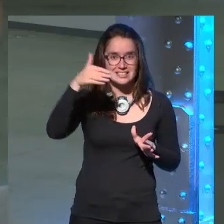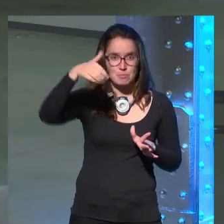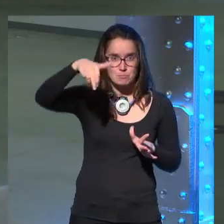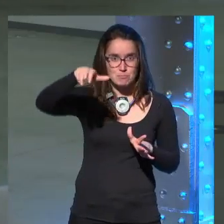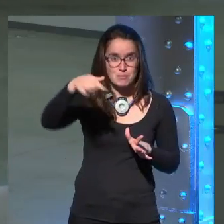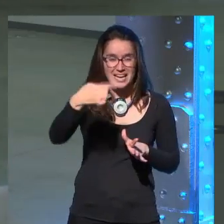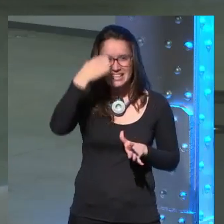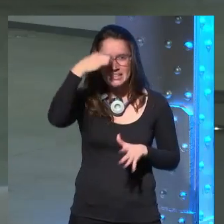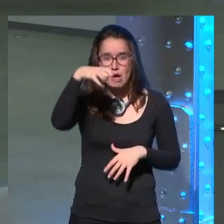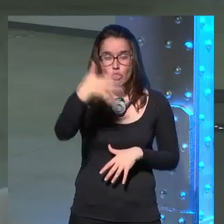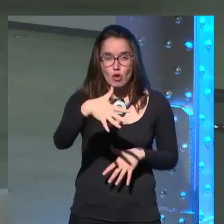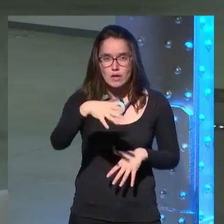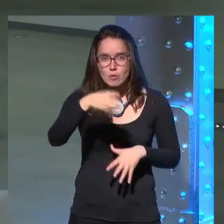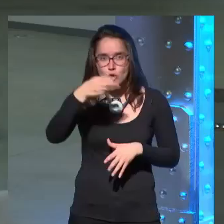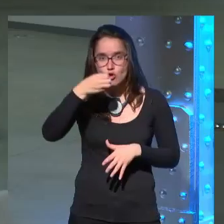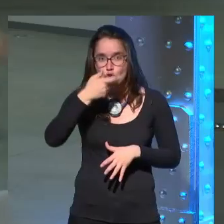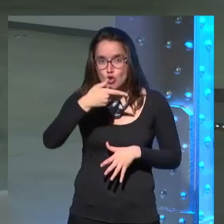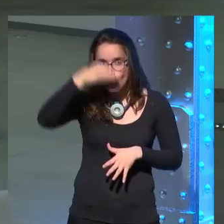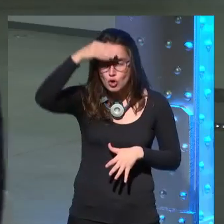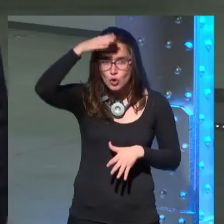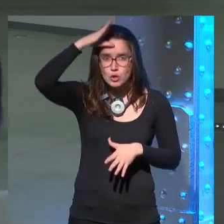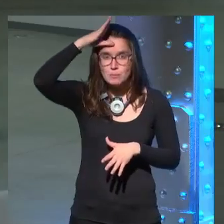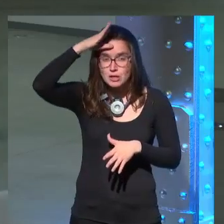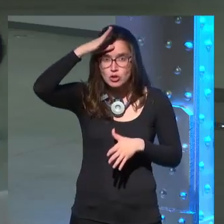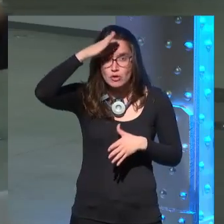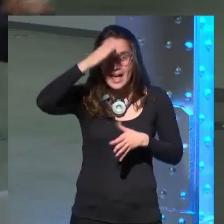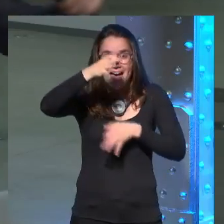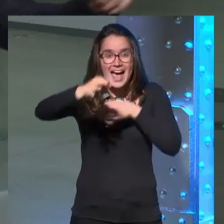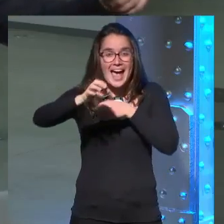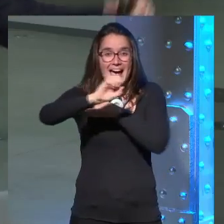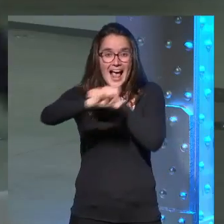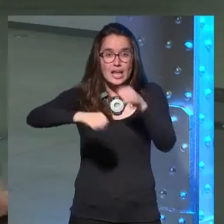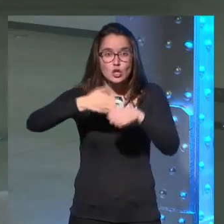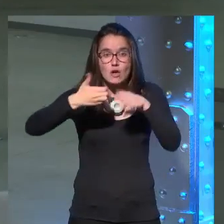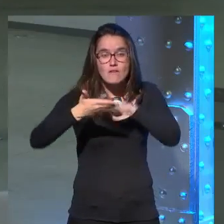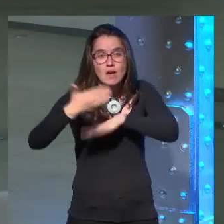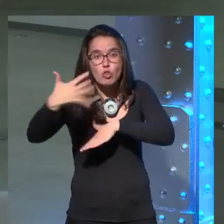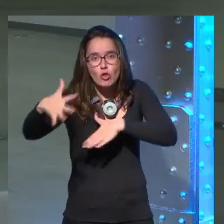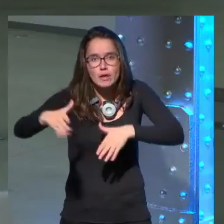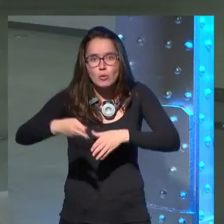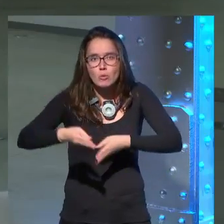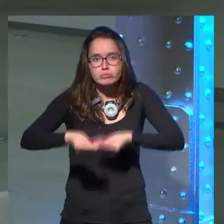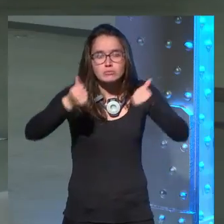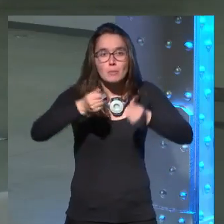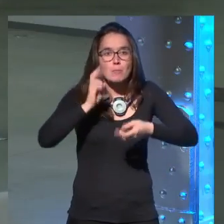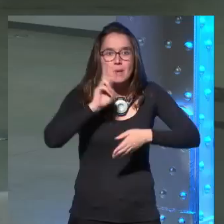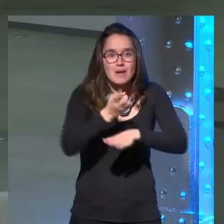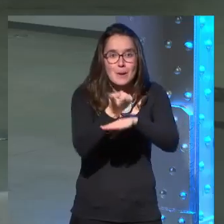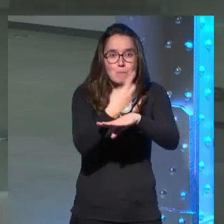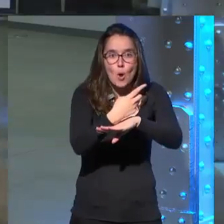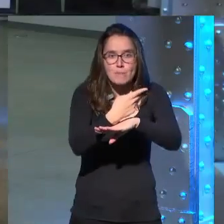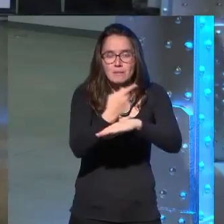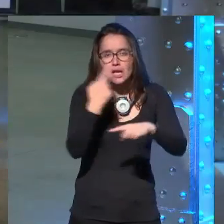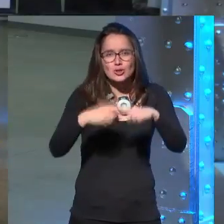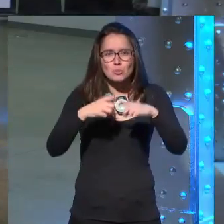His speed could be on a whole range of things. When he's looking at his speedometer, it suddenly becomes very fuzzy. Okay, so here's a